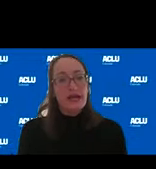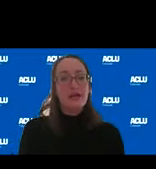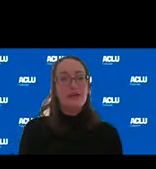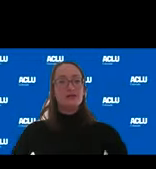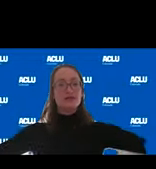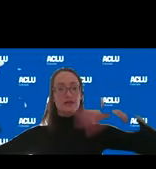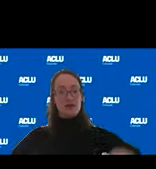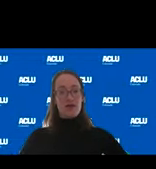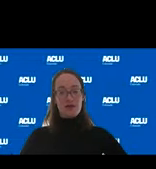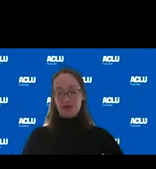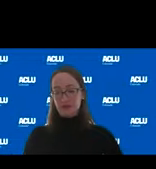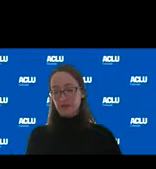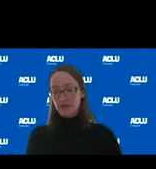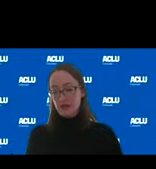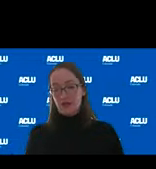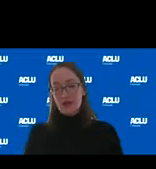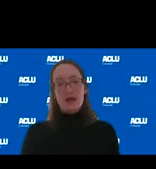Okay, in Colorado.